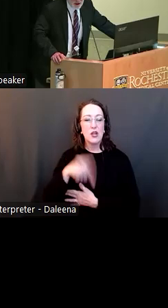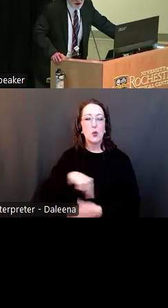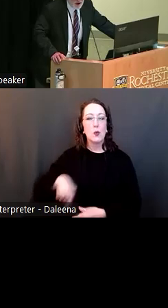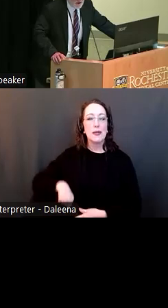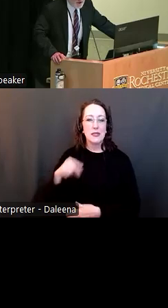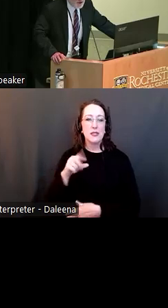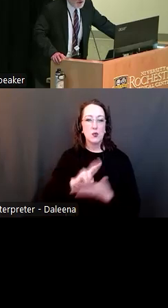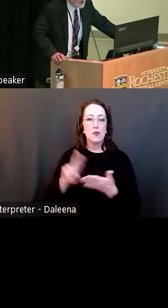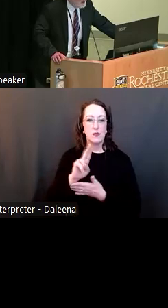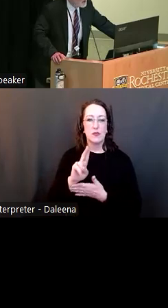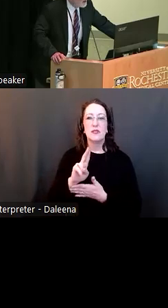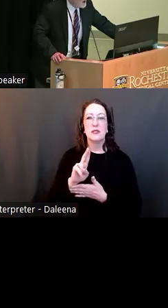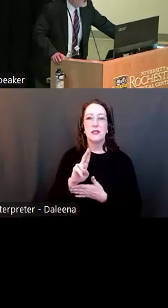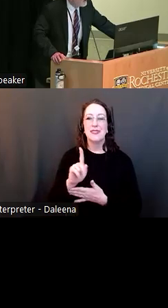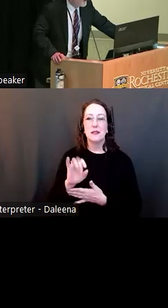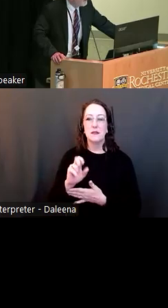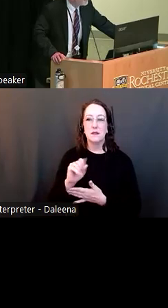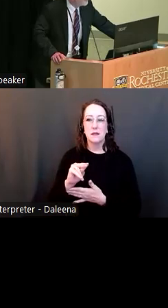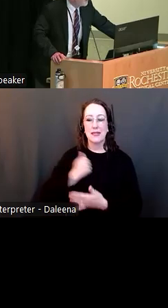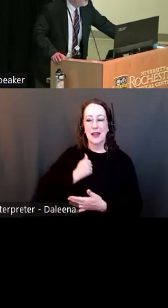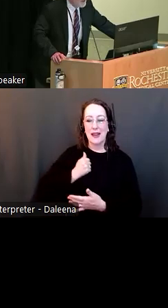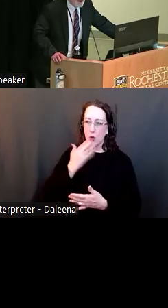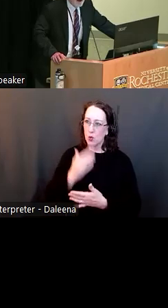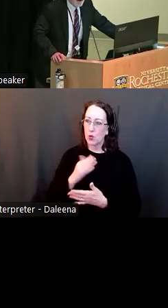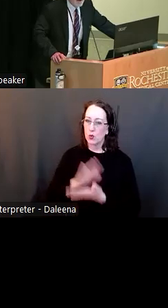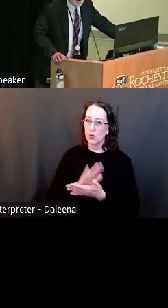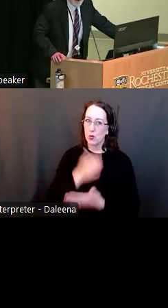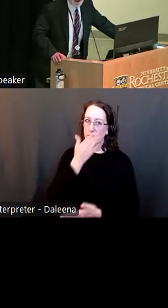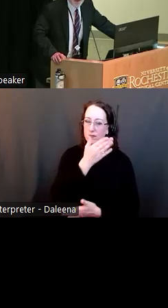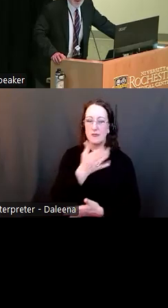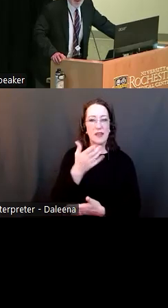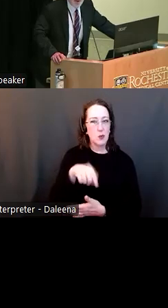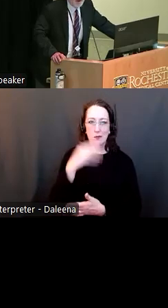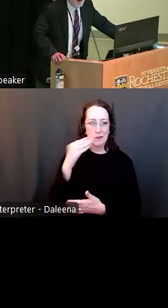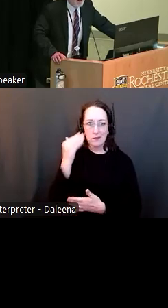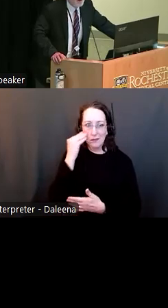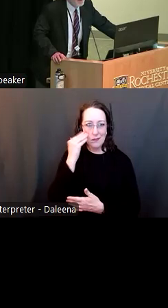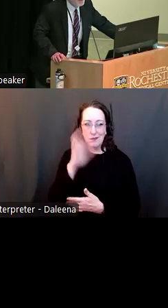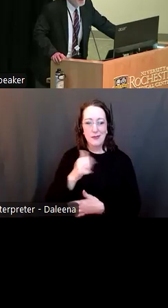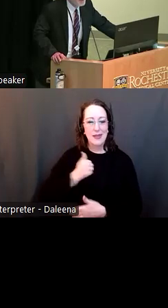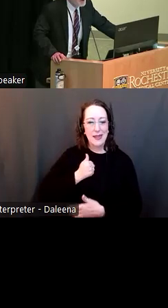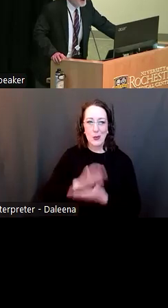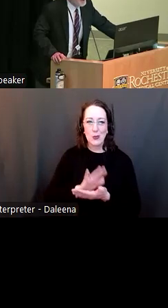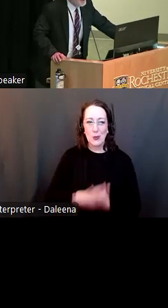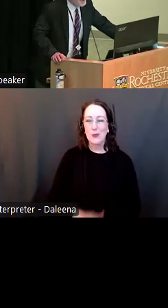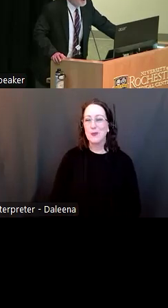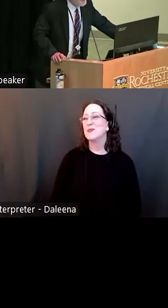University, which is in Kingston, Canada, a very good school, for those of you not familiar with Canadian schools.